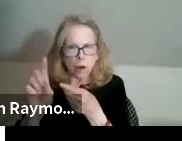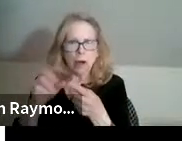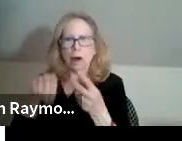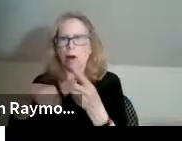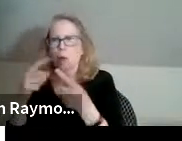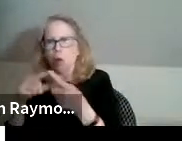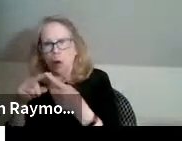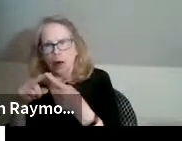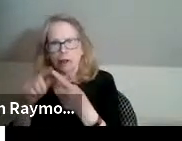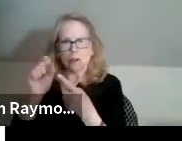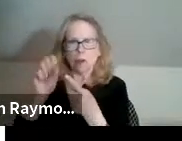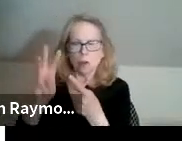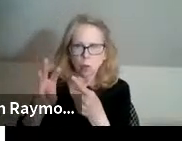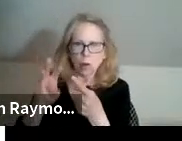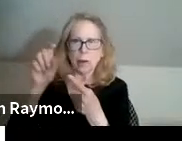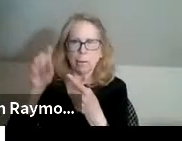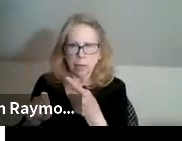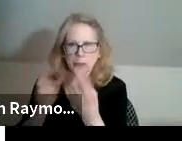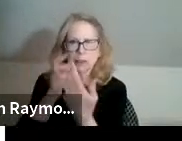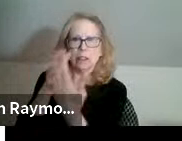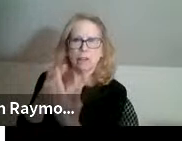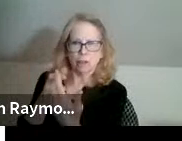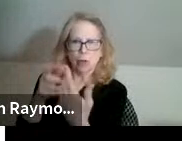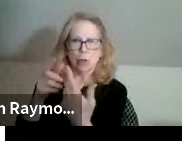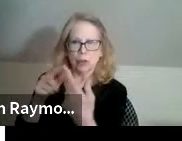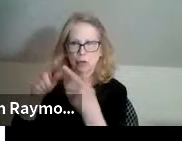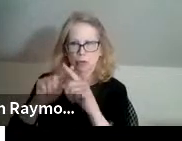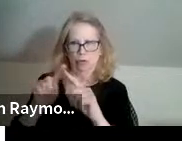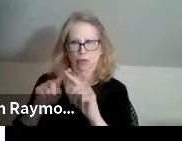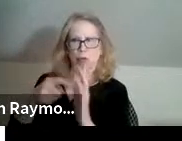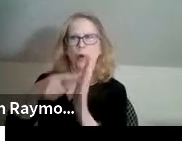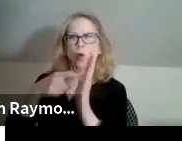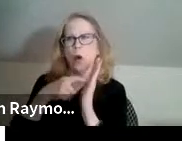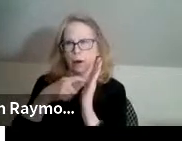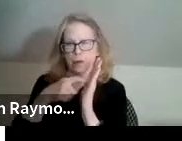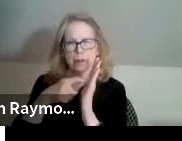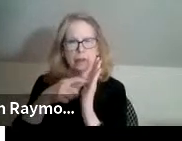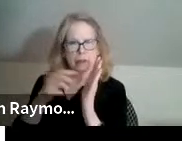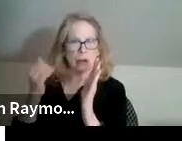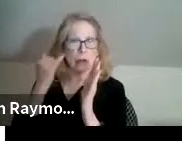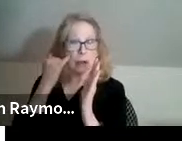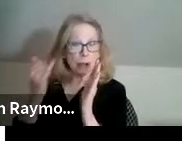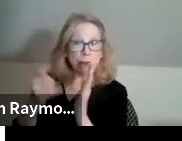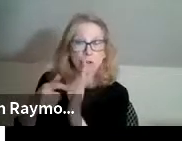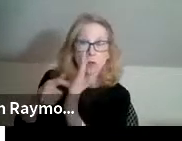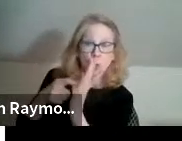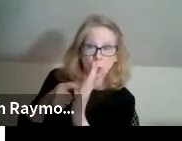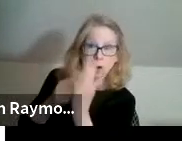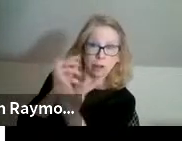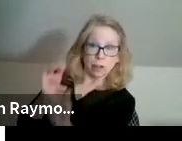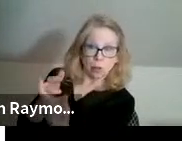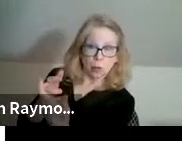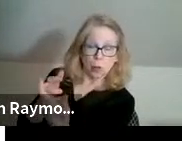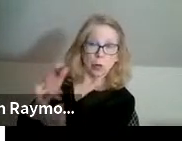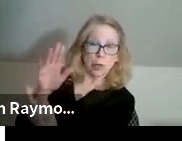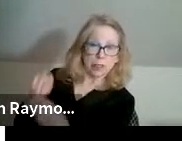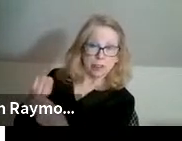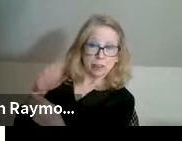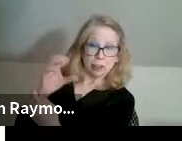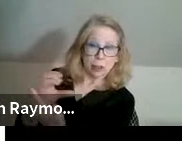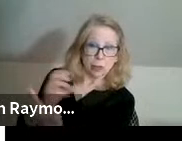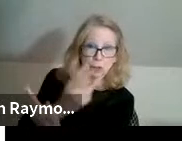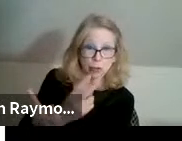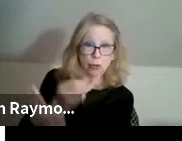when software must conform to these requirements. So if it's required to conform by Chapter 2 and where it's